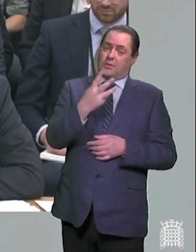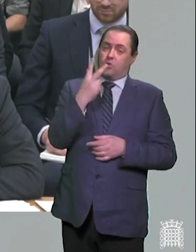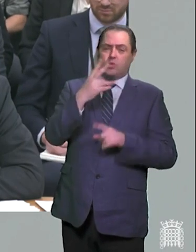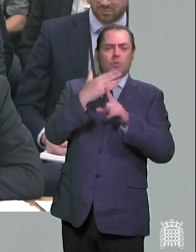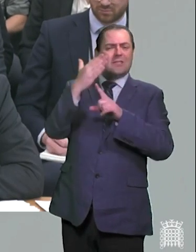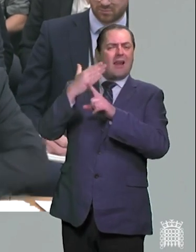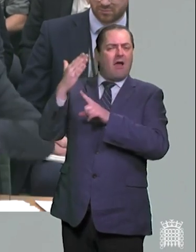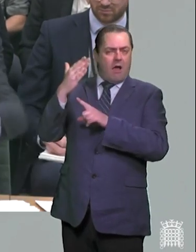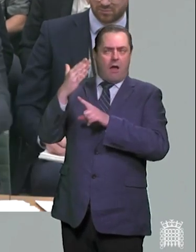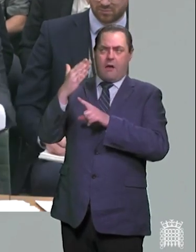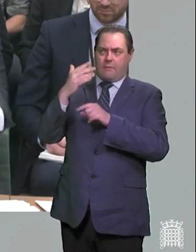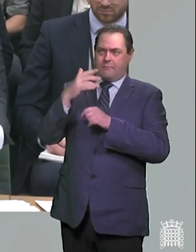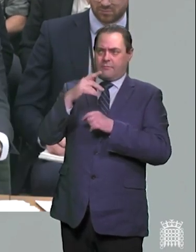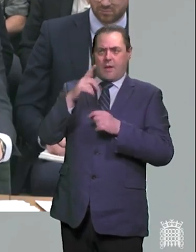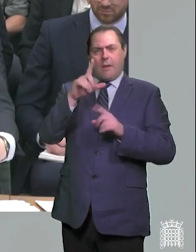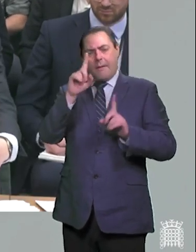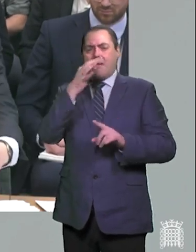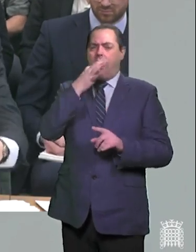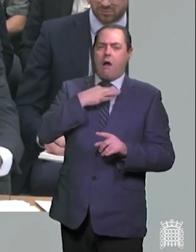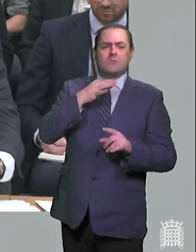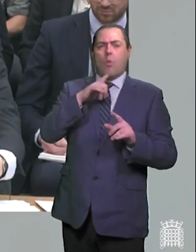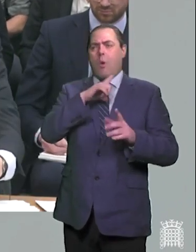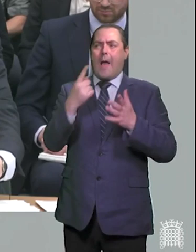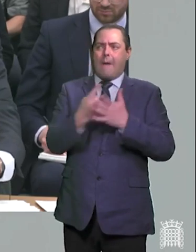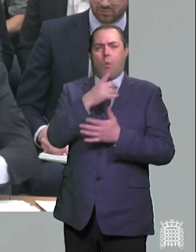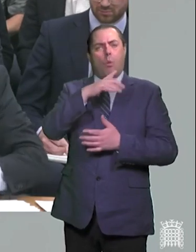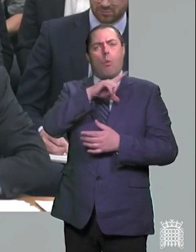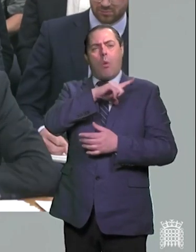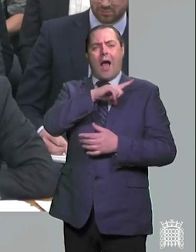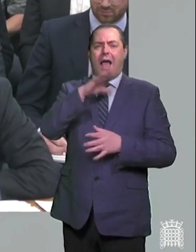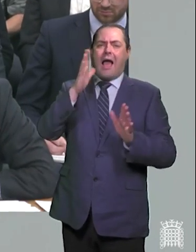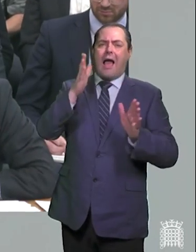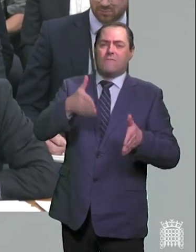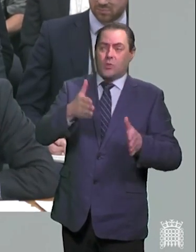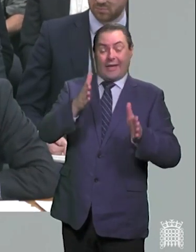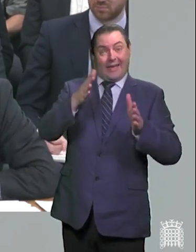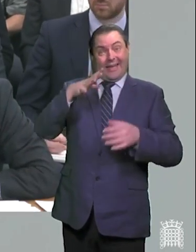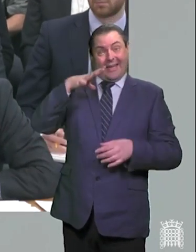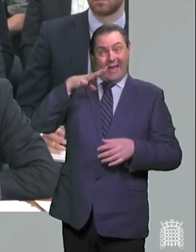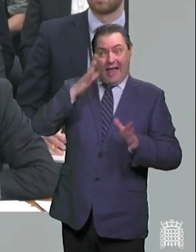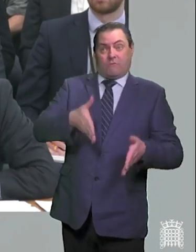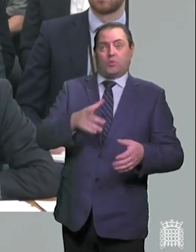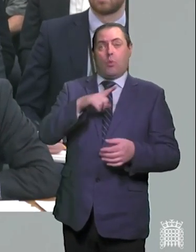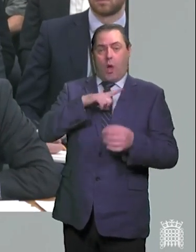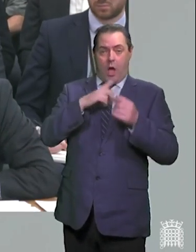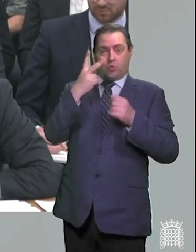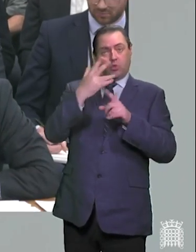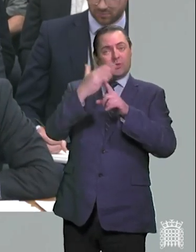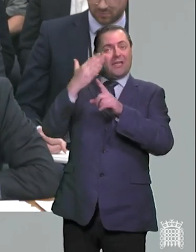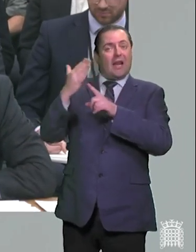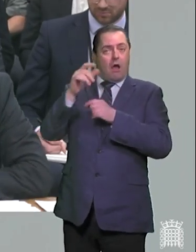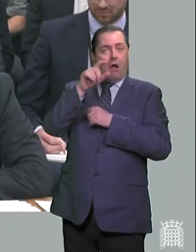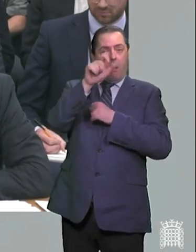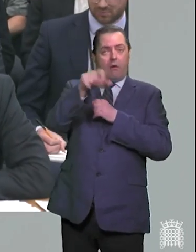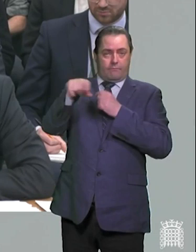members of and people will ask, why was this happening? Why was it necessary? It was necessary because 2 senior members of